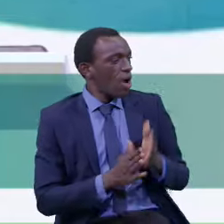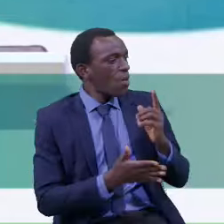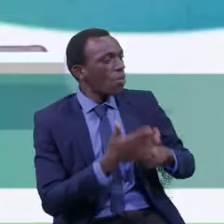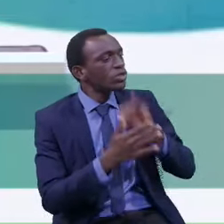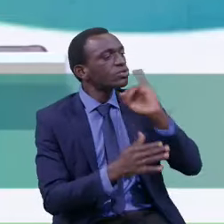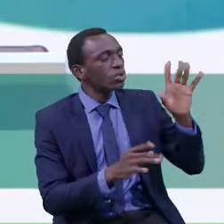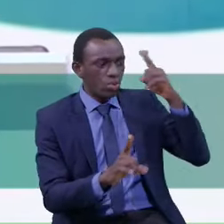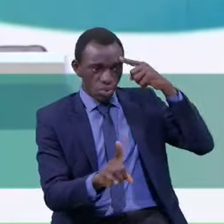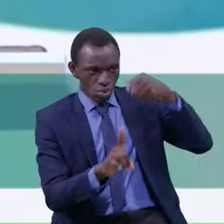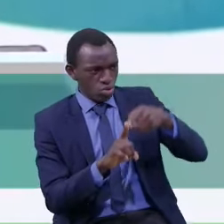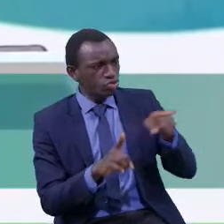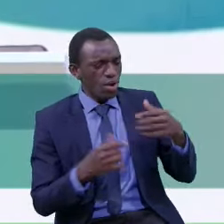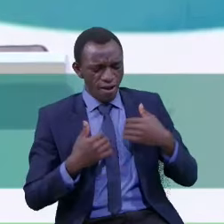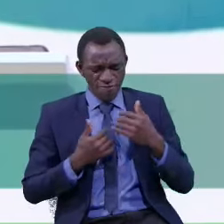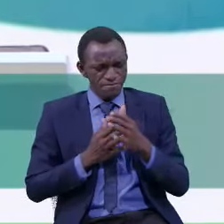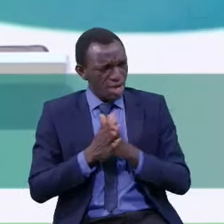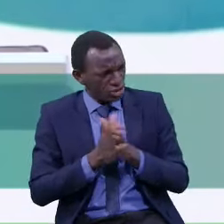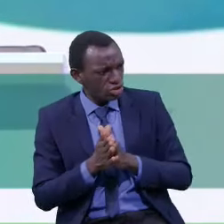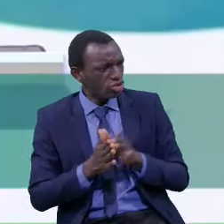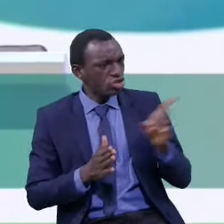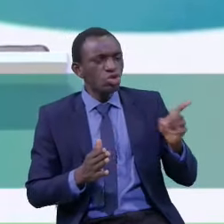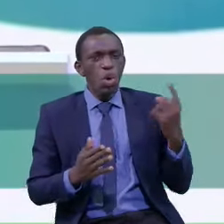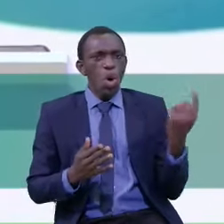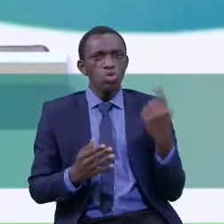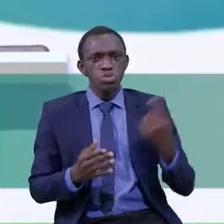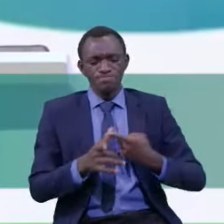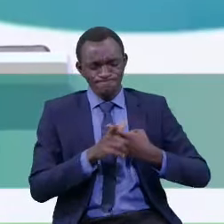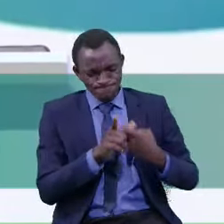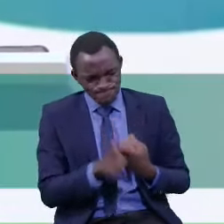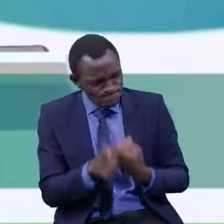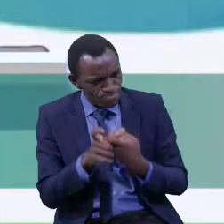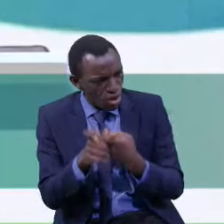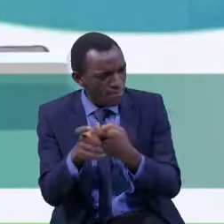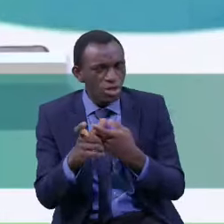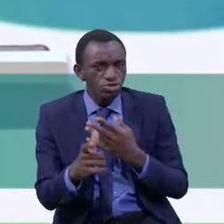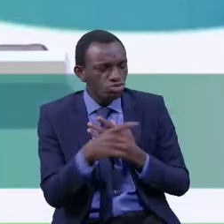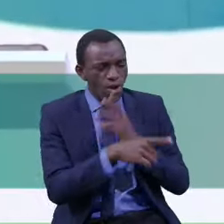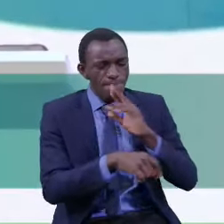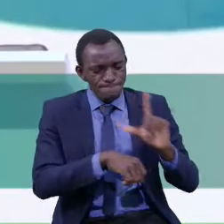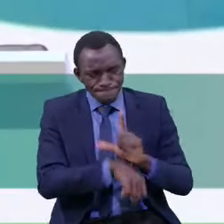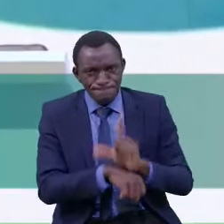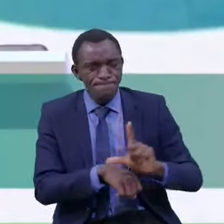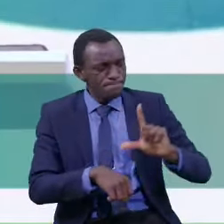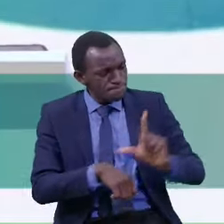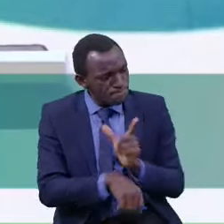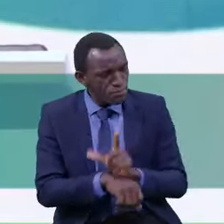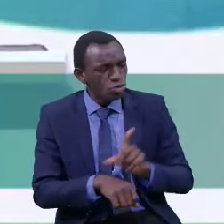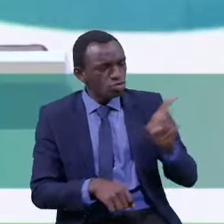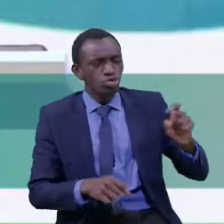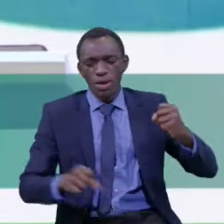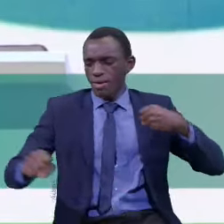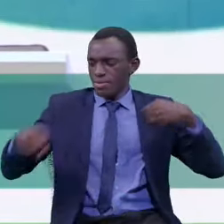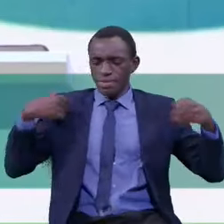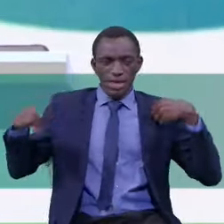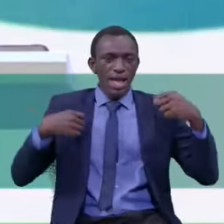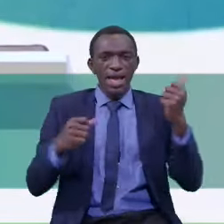passionate, and you're always pursuing, and you're laboring, and you're exercising everything you've